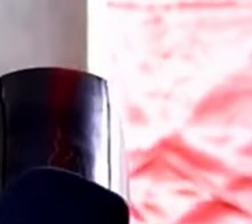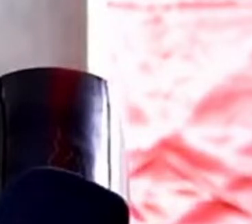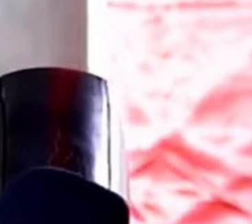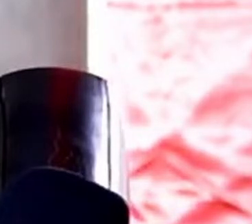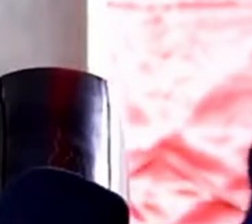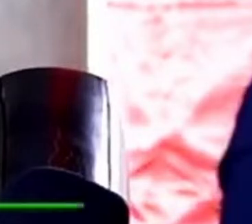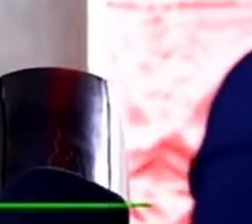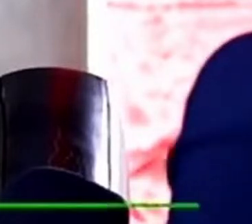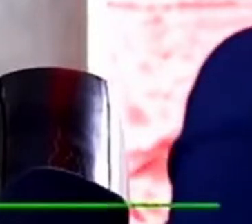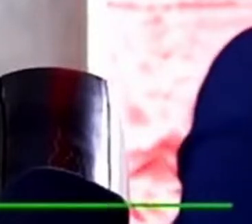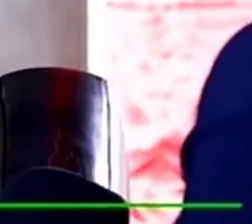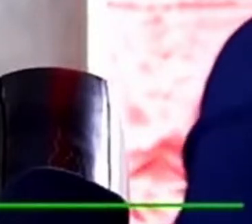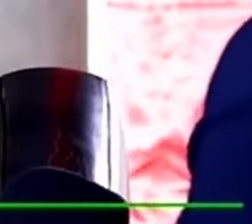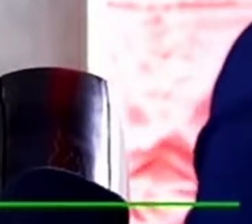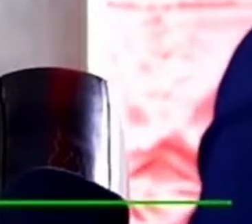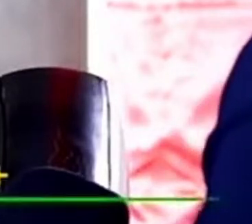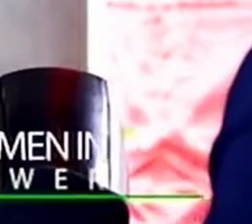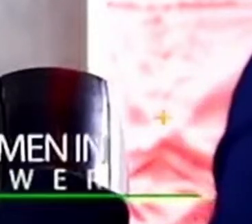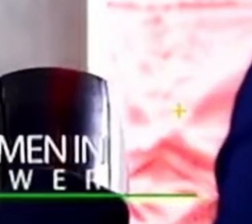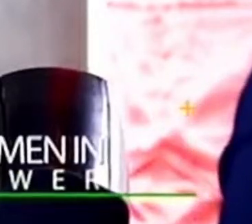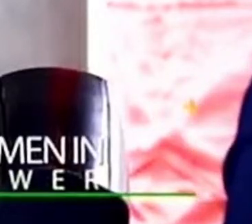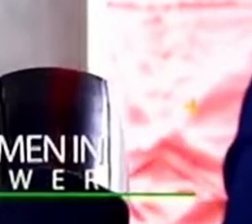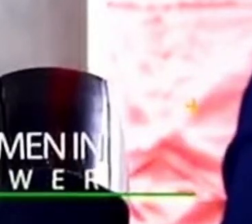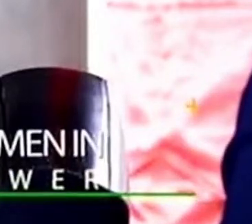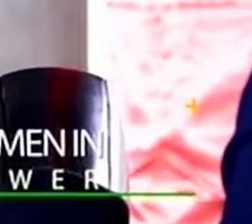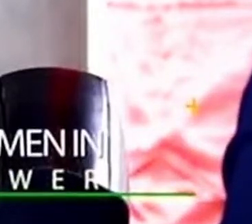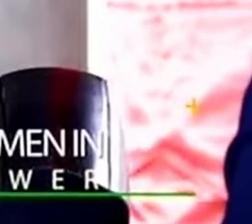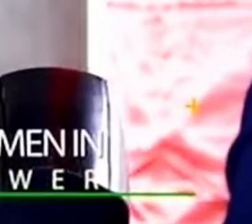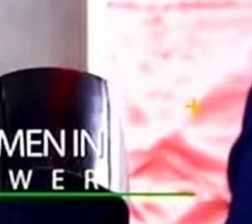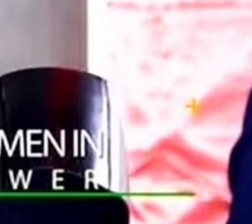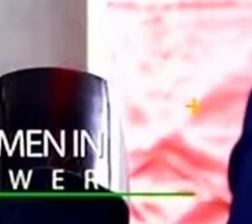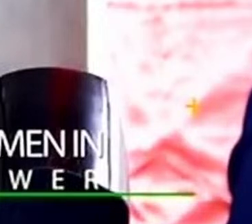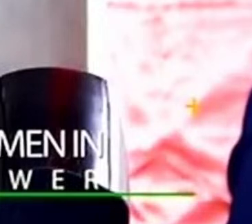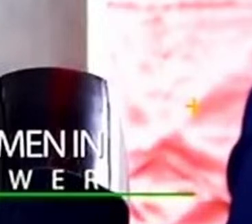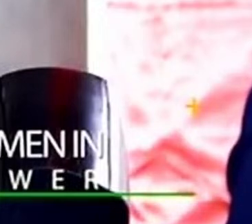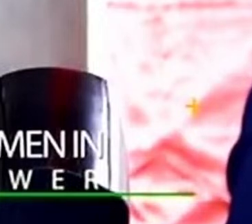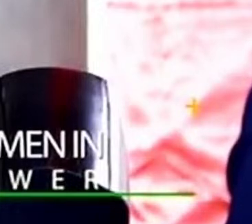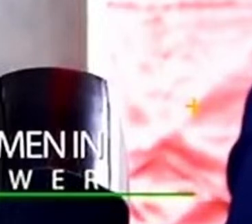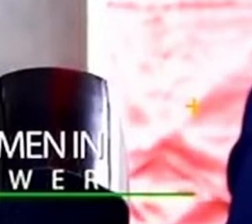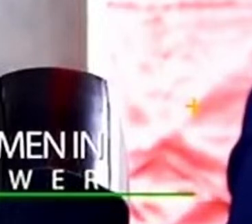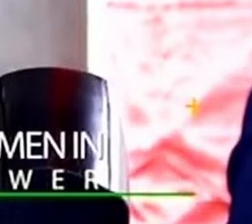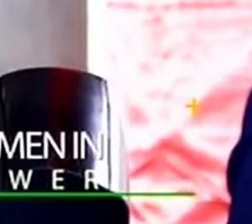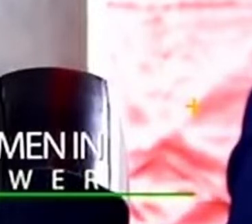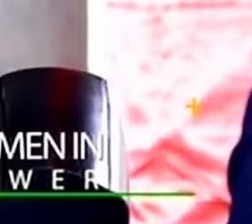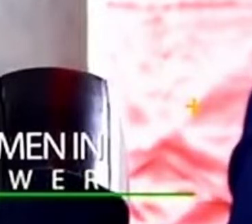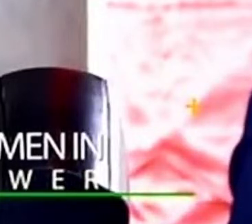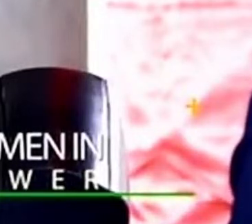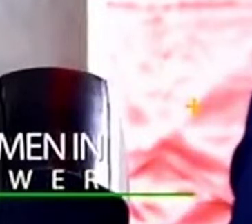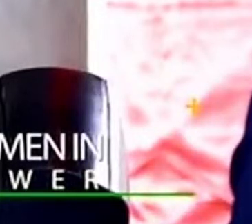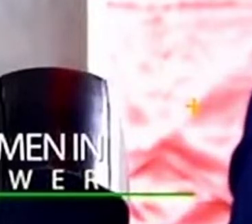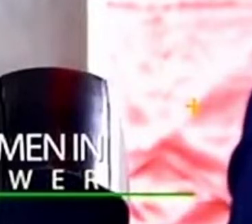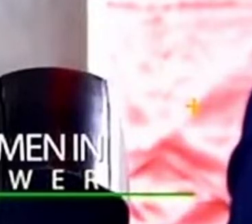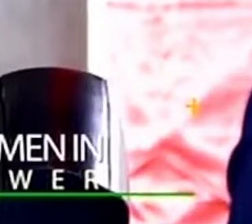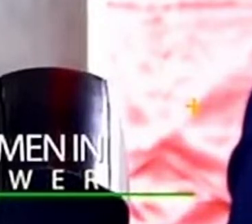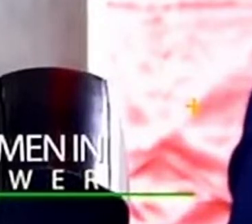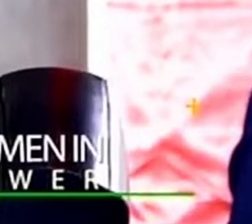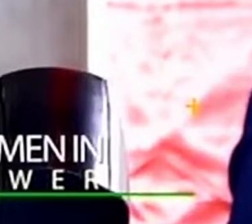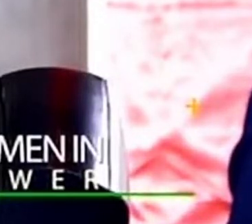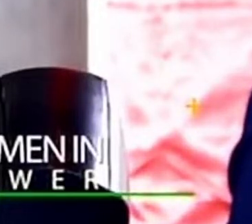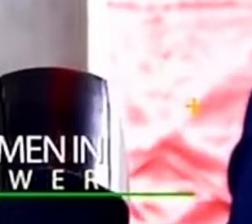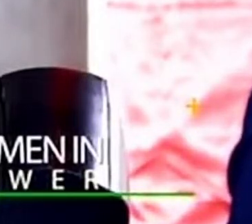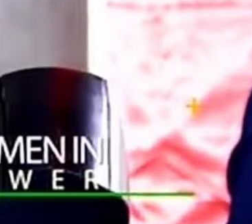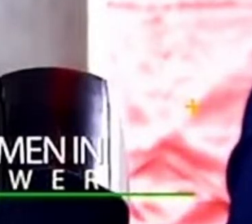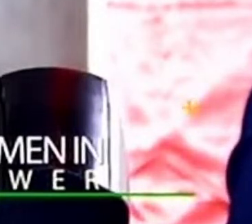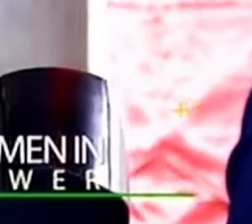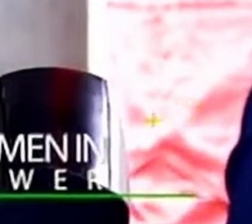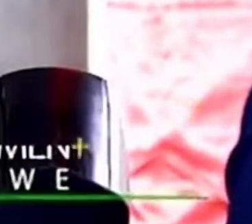women, potential women, well educated, who can help us, to make sure that even when we are debating in the parliament where a woman speaks, there is